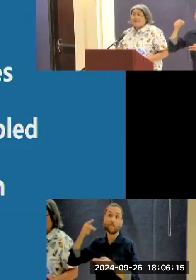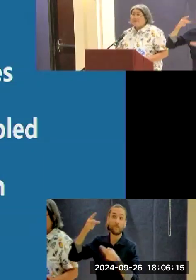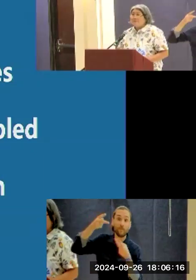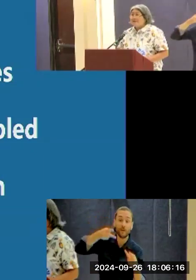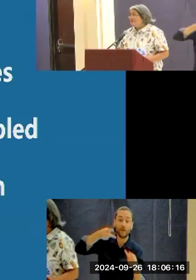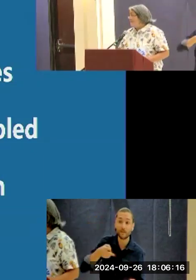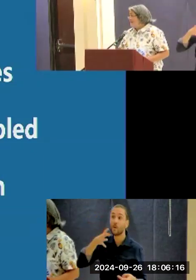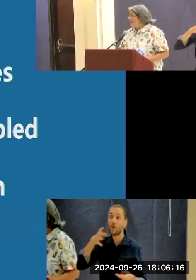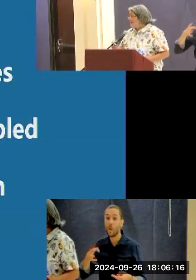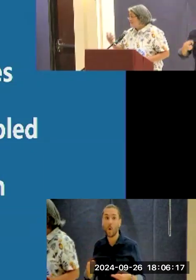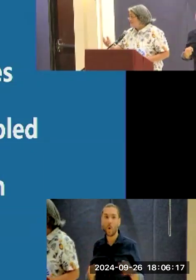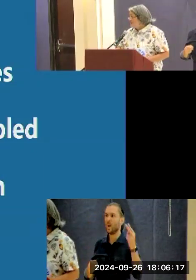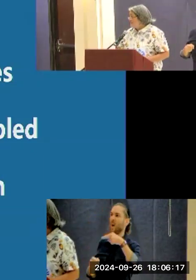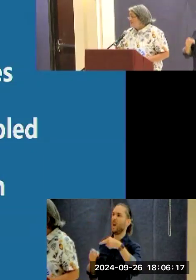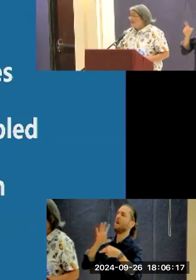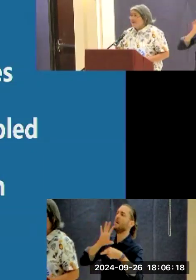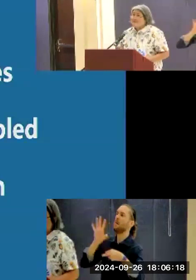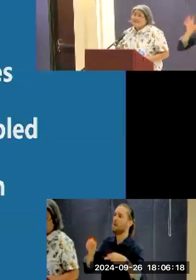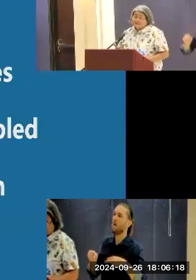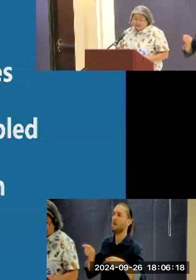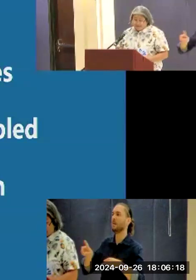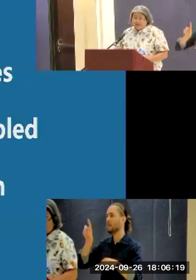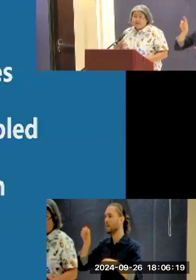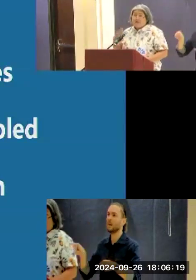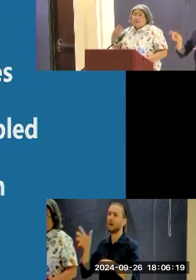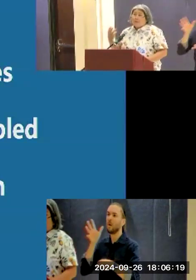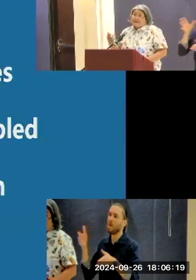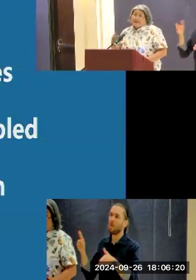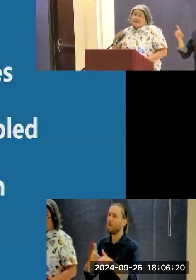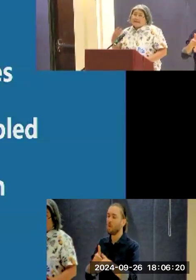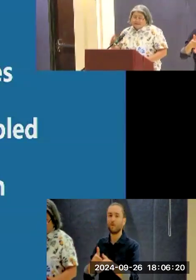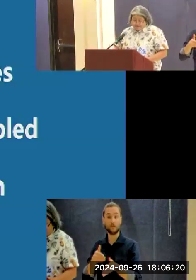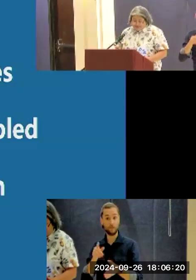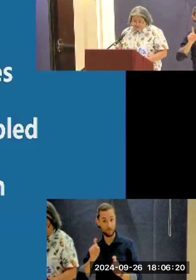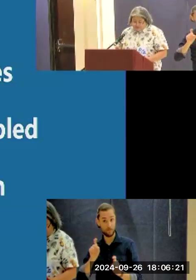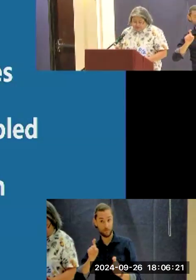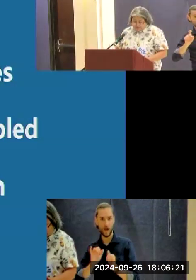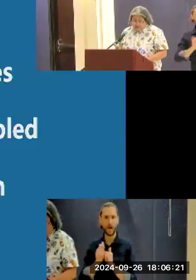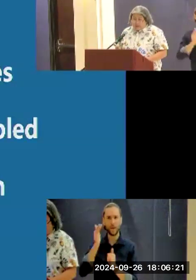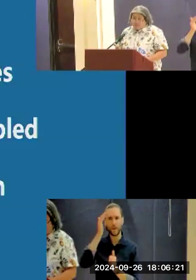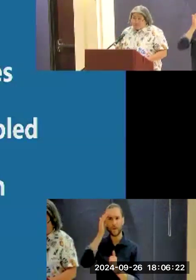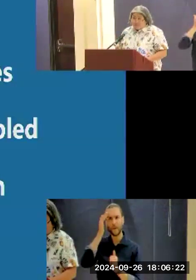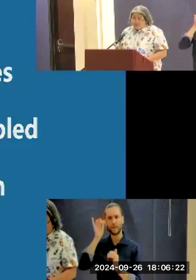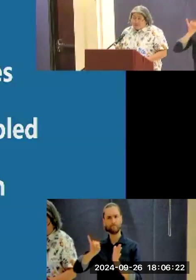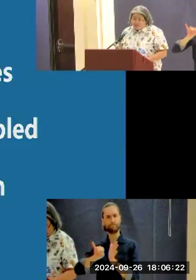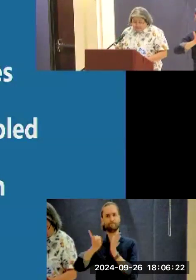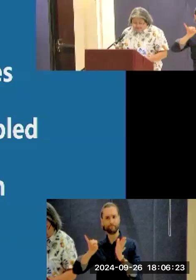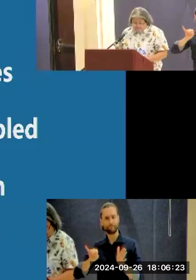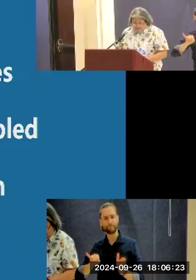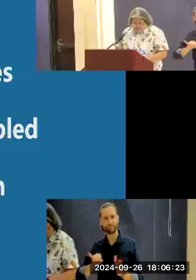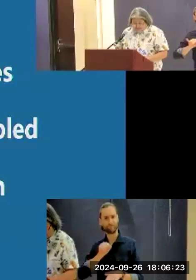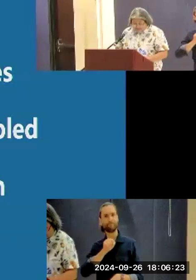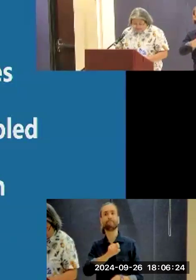who might trip in and cause a property claim or something like that? When exactly do we